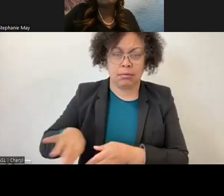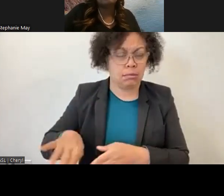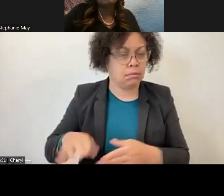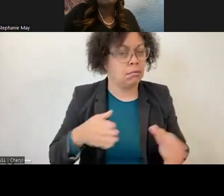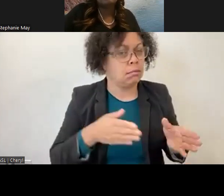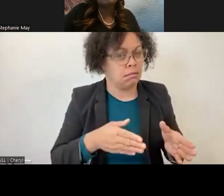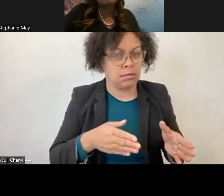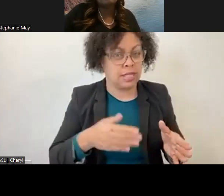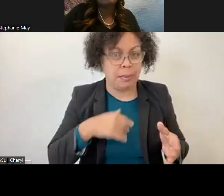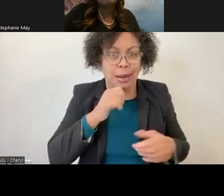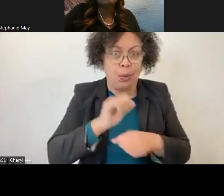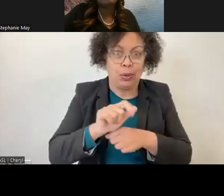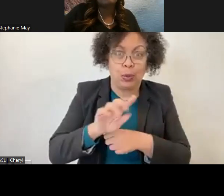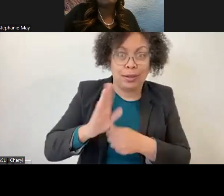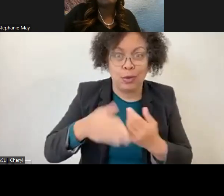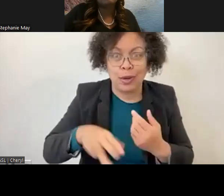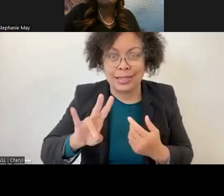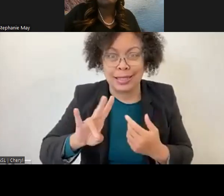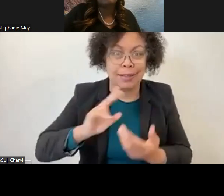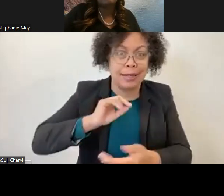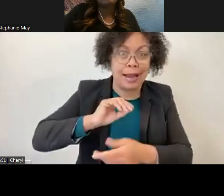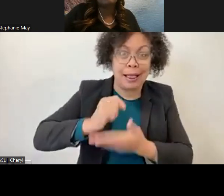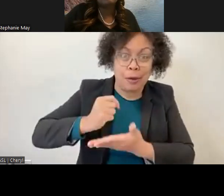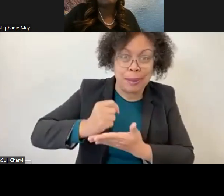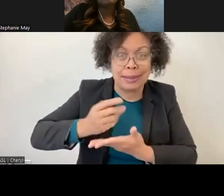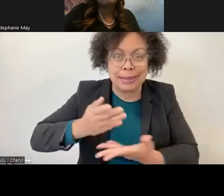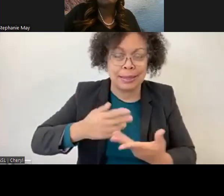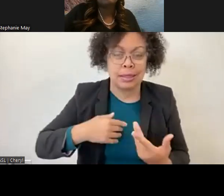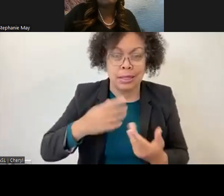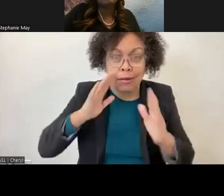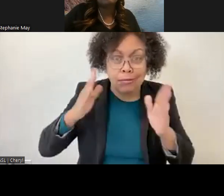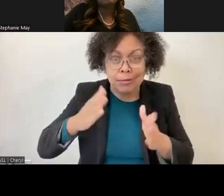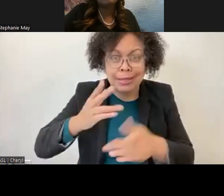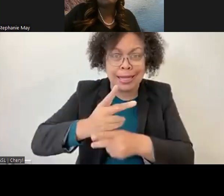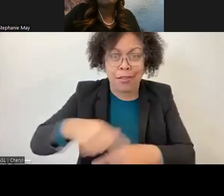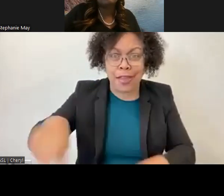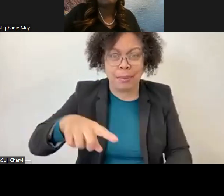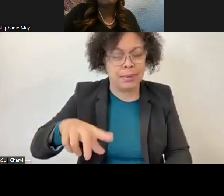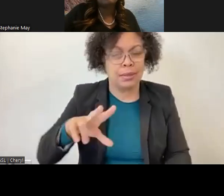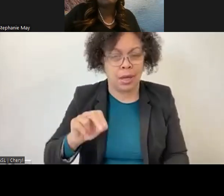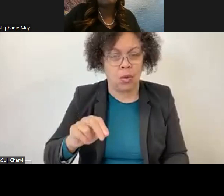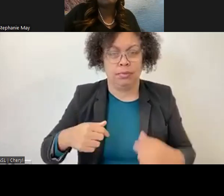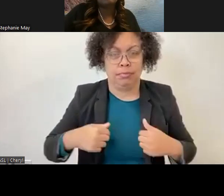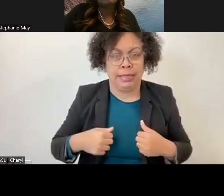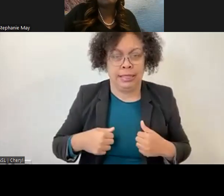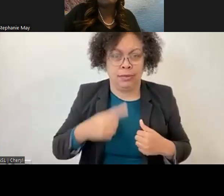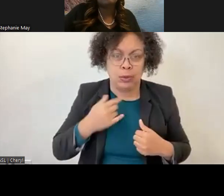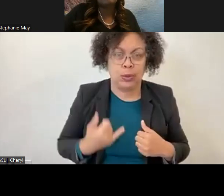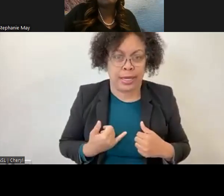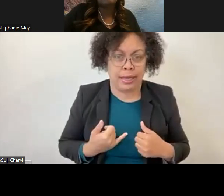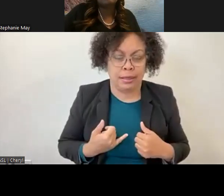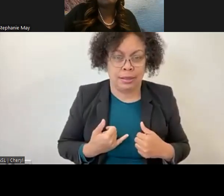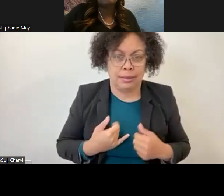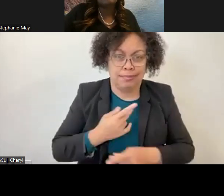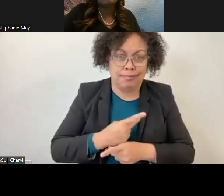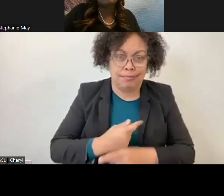be the 24/7 therapist accessible to everybody. That has to start with me. And as I start to embody that, and I like really just